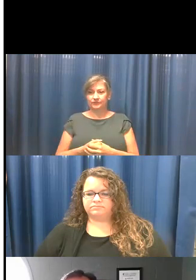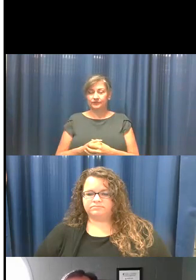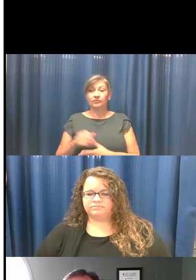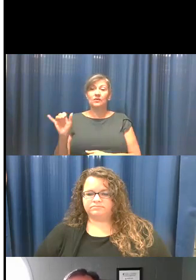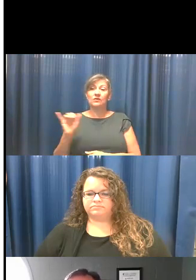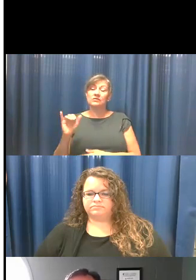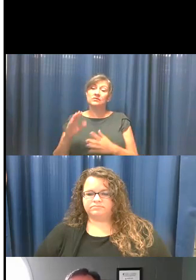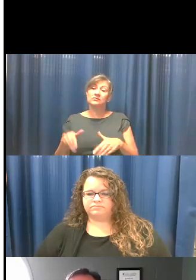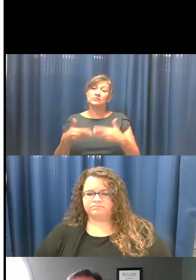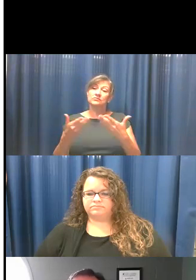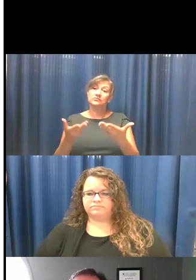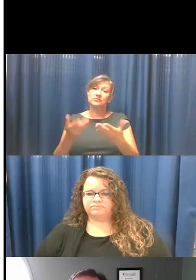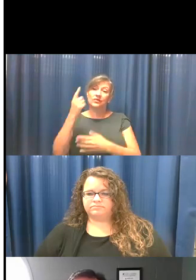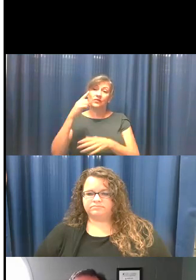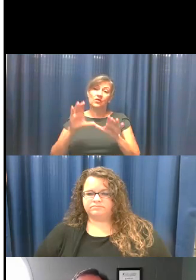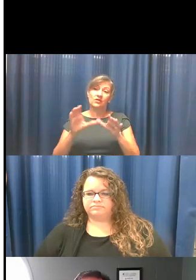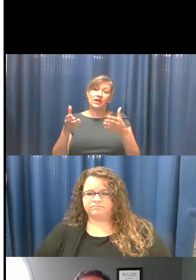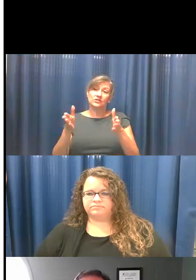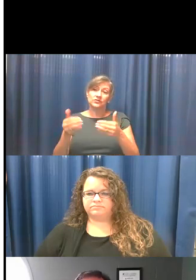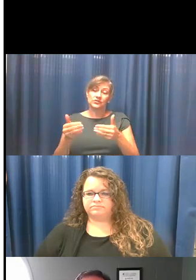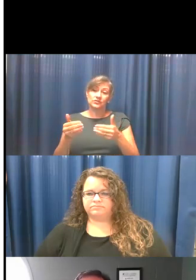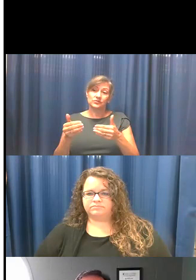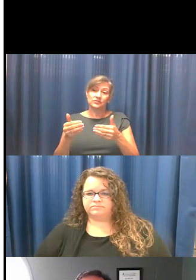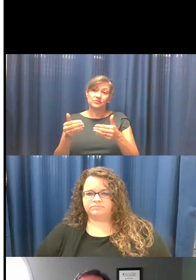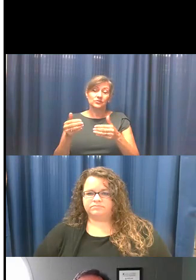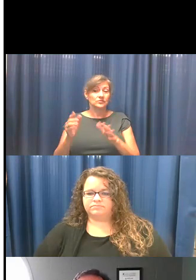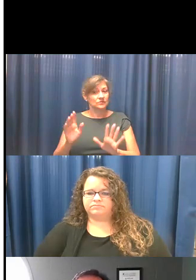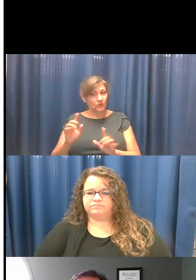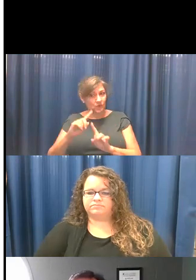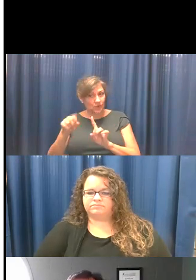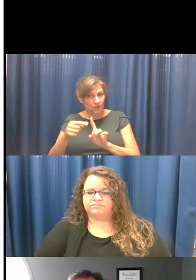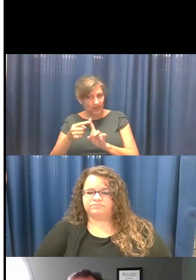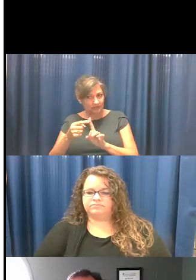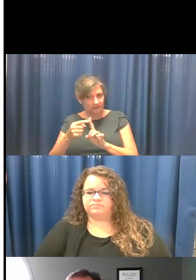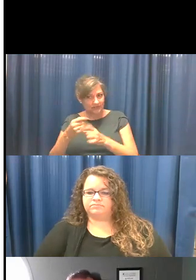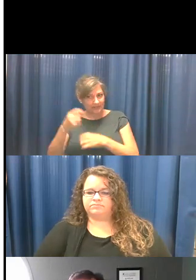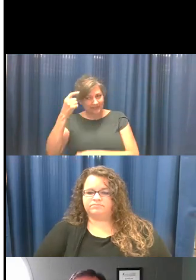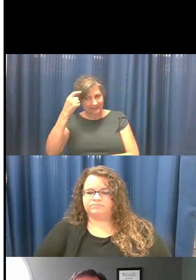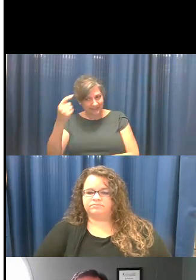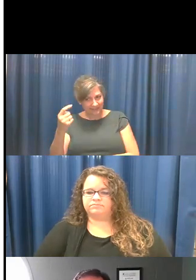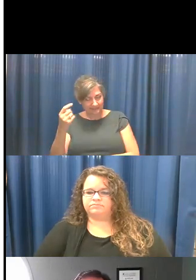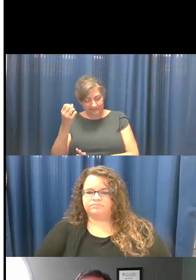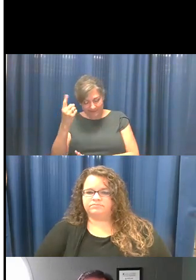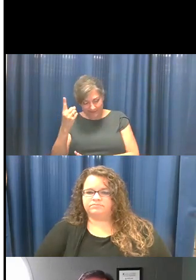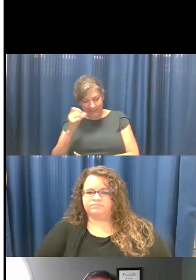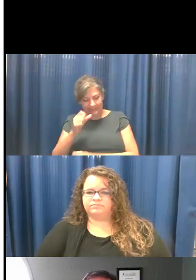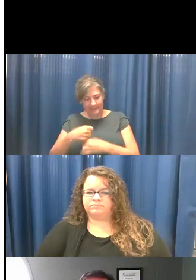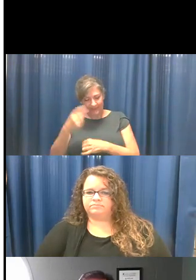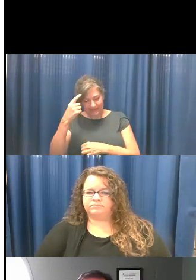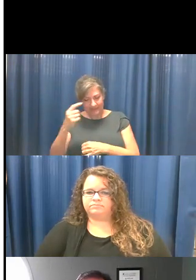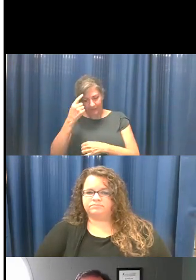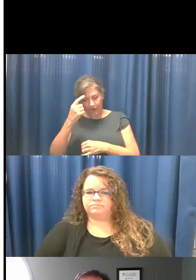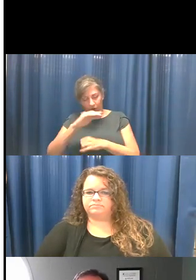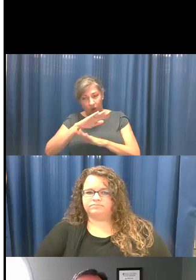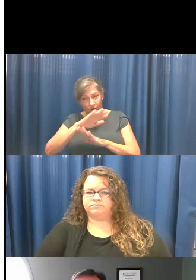suggesting for classrooms where this makes sense, and we understand that this doesn't make sense in all classrooms, and you